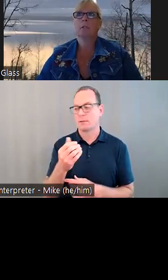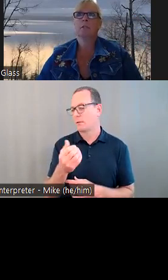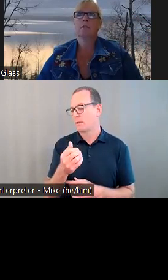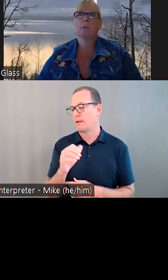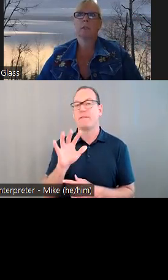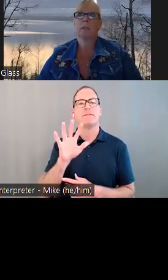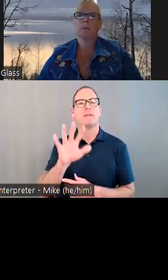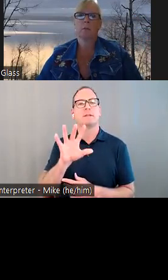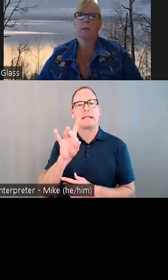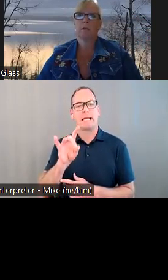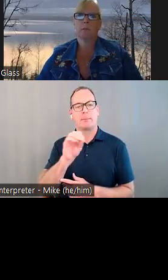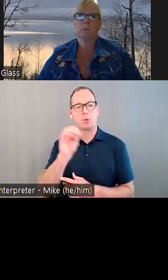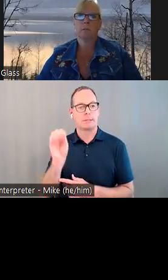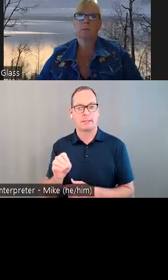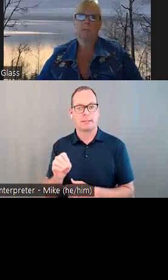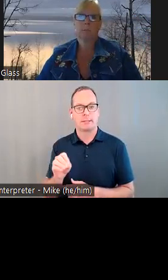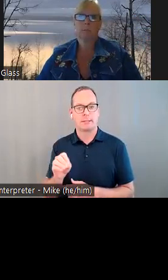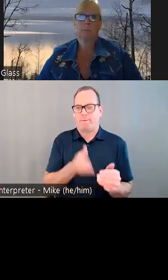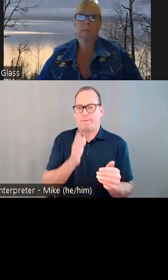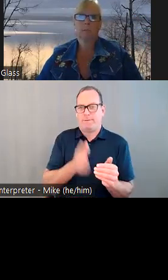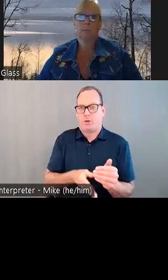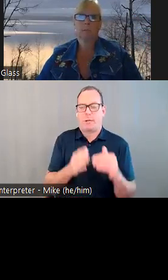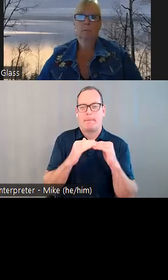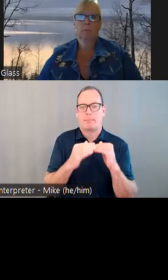for learners who've completed at least one milestone.